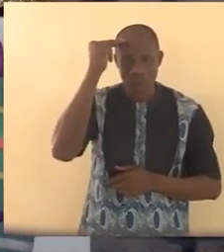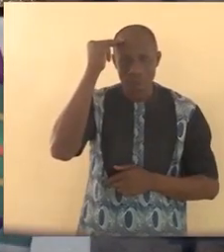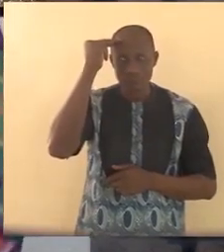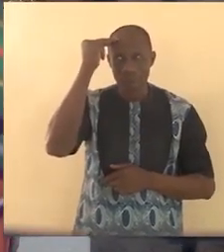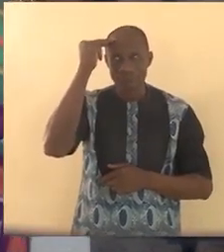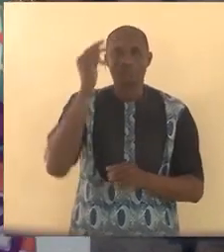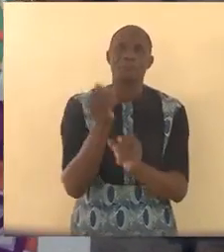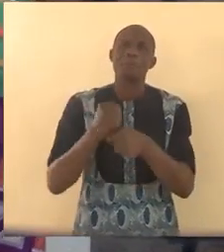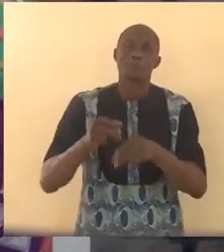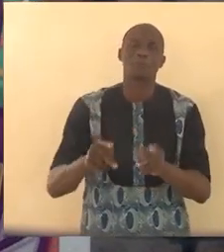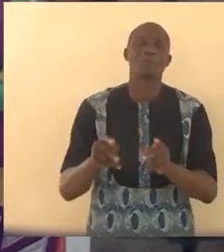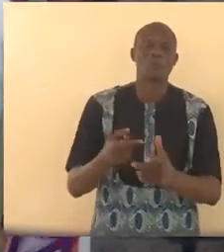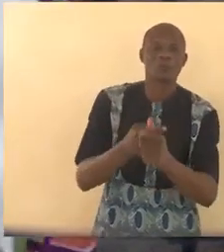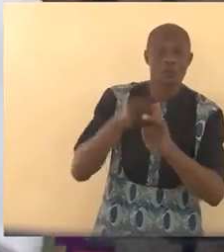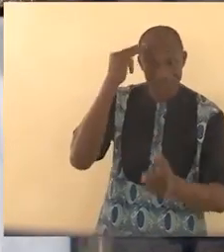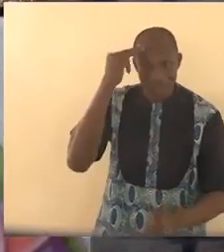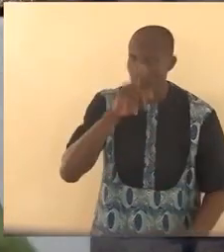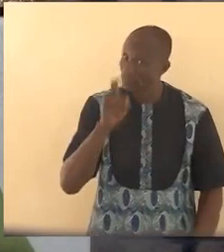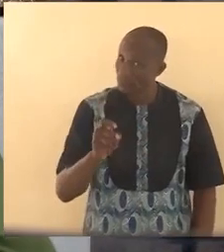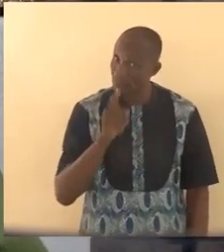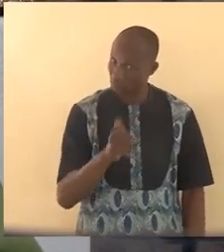does. Yes. It makes people run mad.